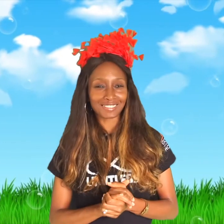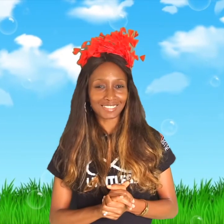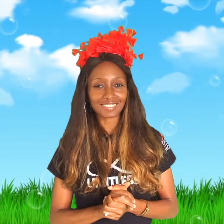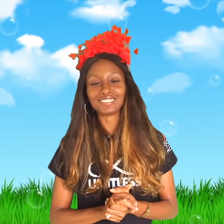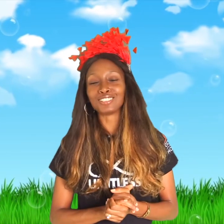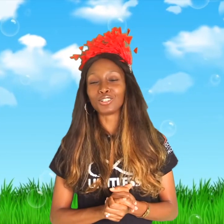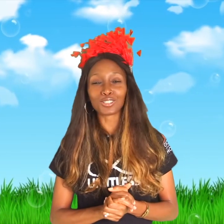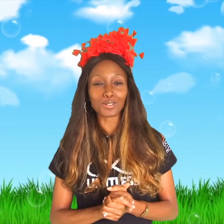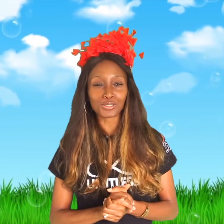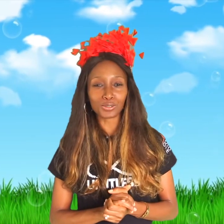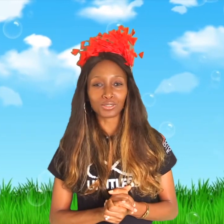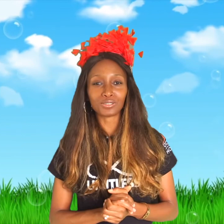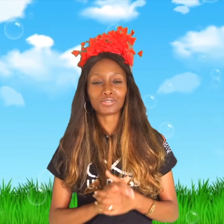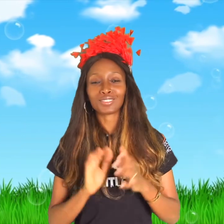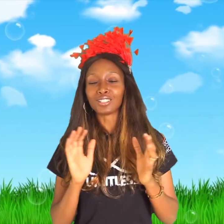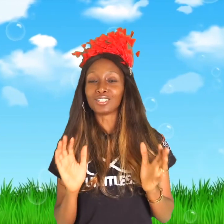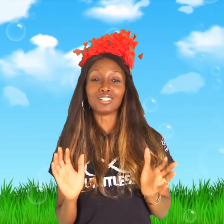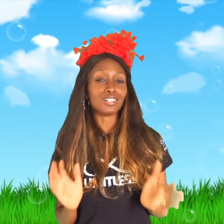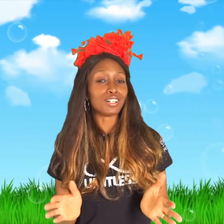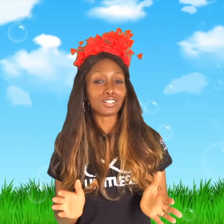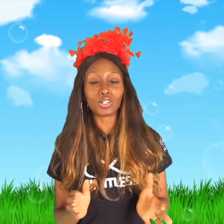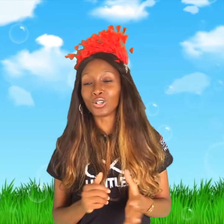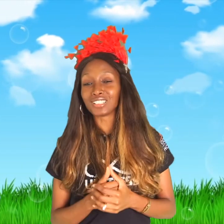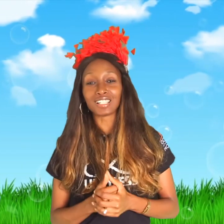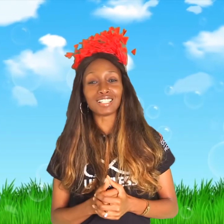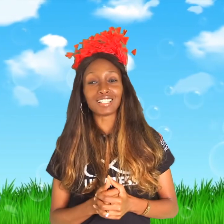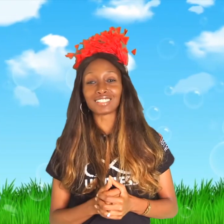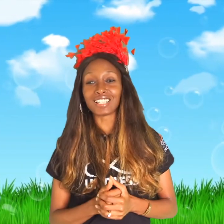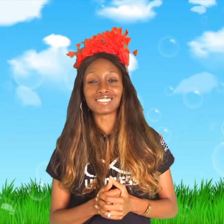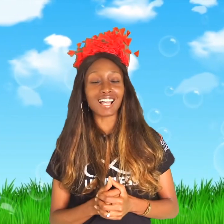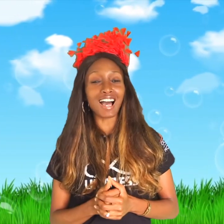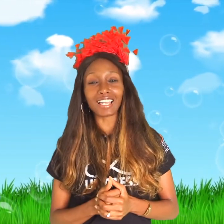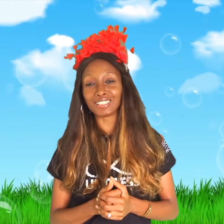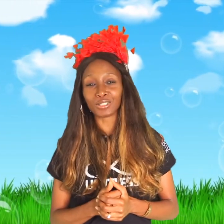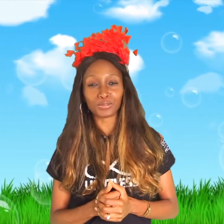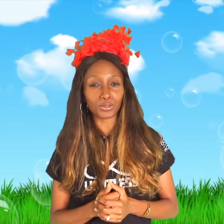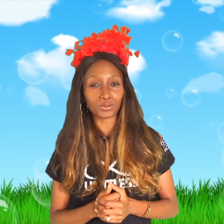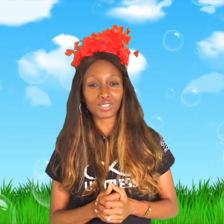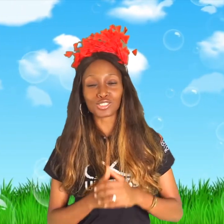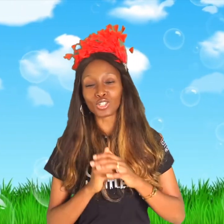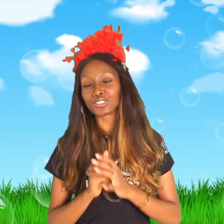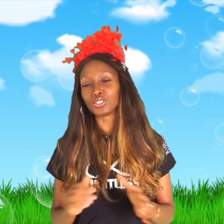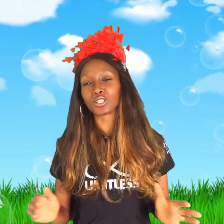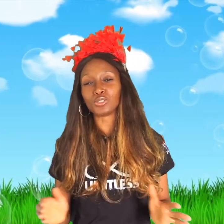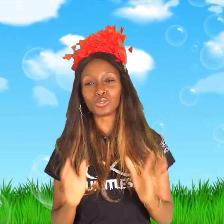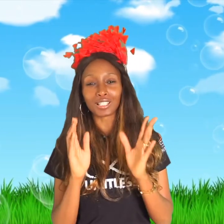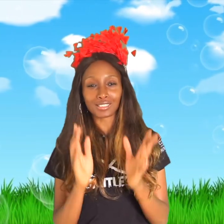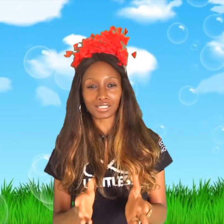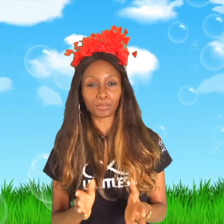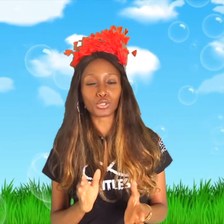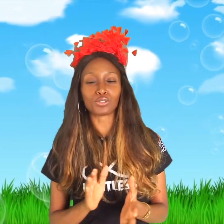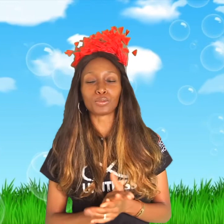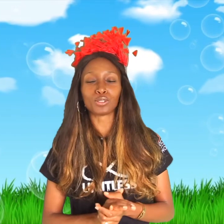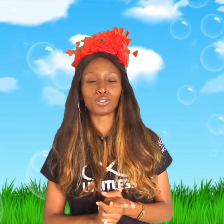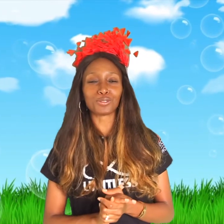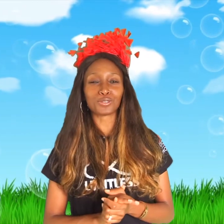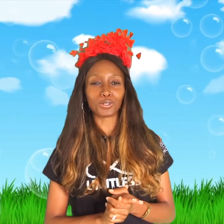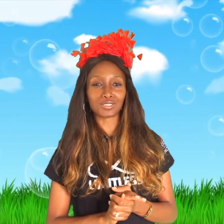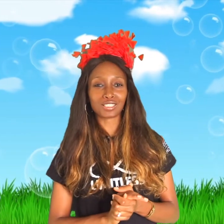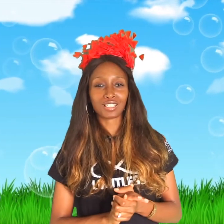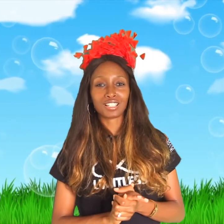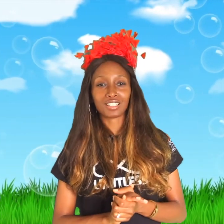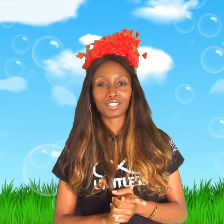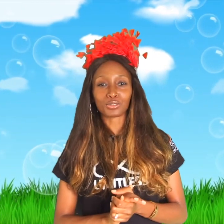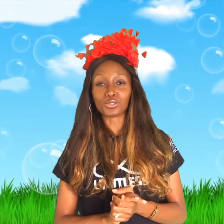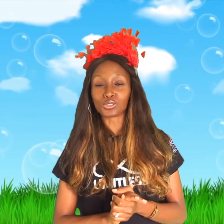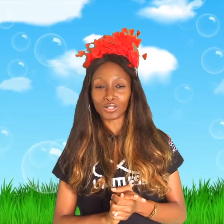stay blessed. God loves you. God thinks highly of you. There's nothing you can do that can separate you from the love of